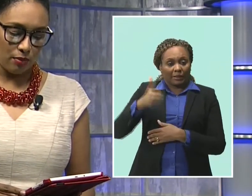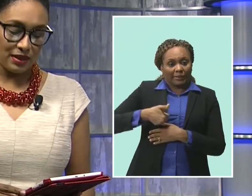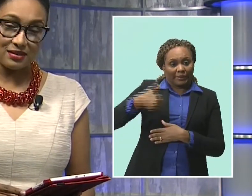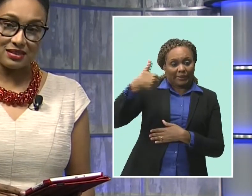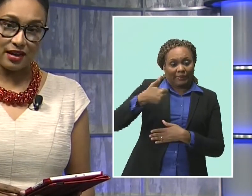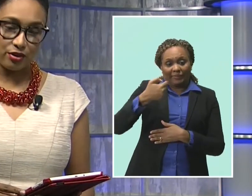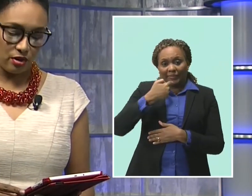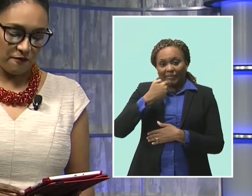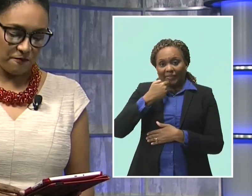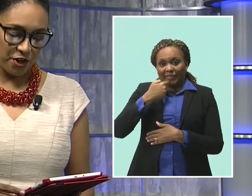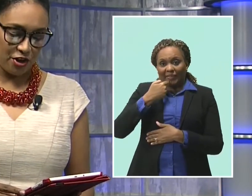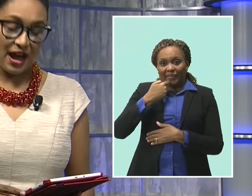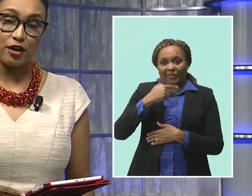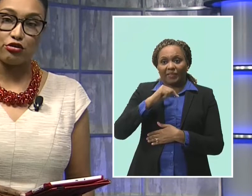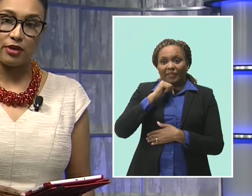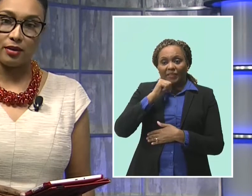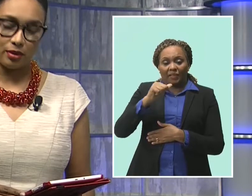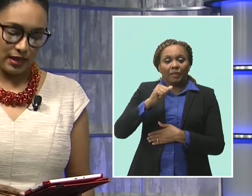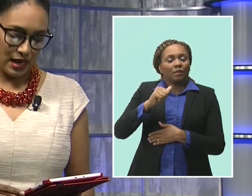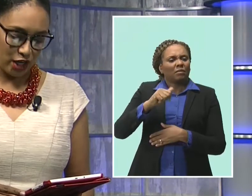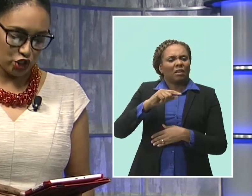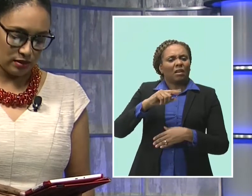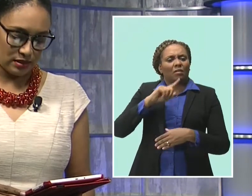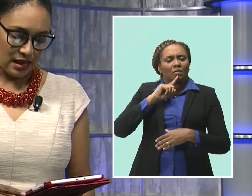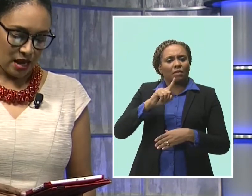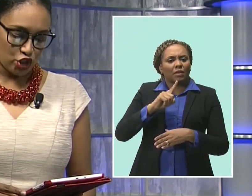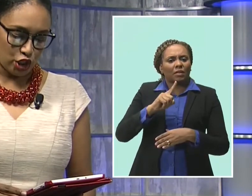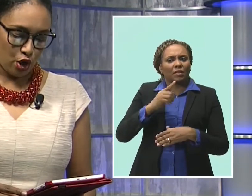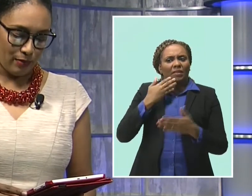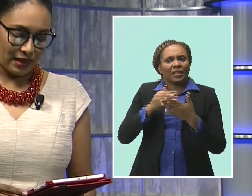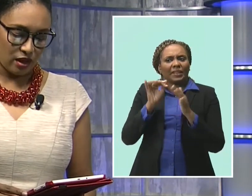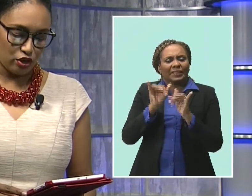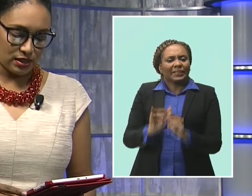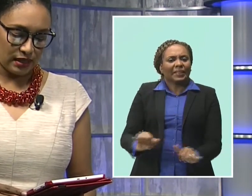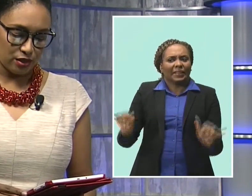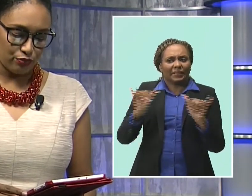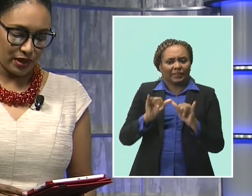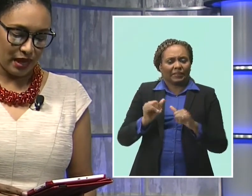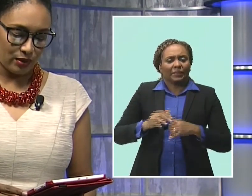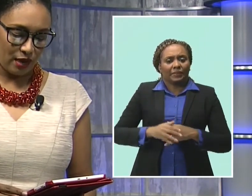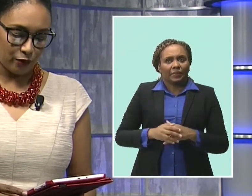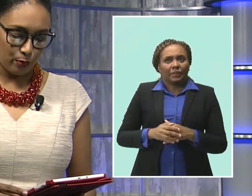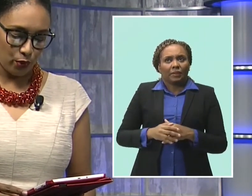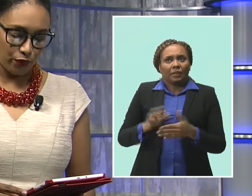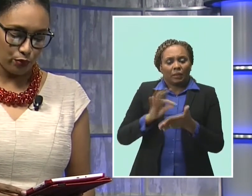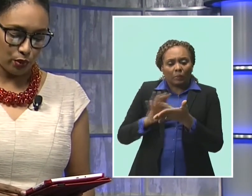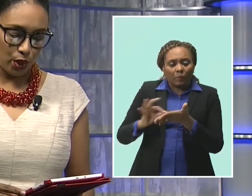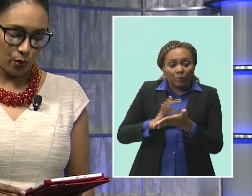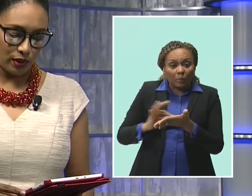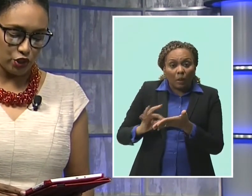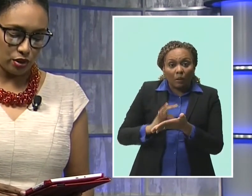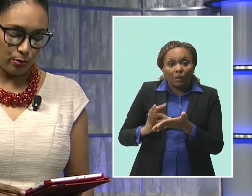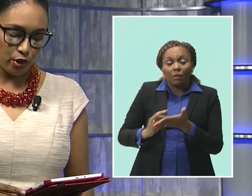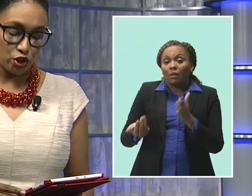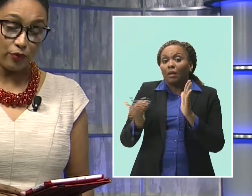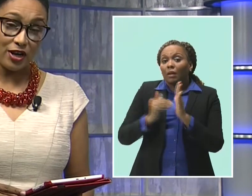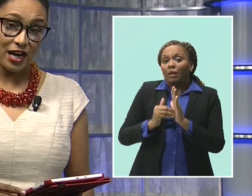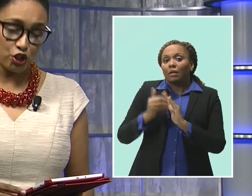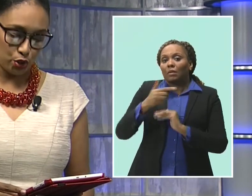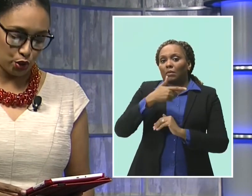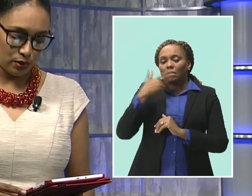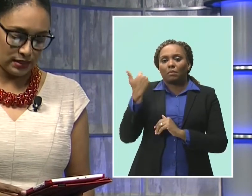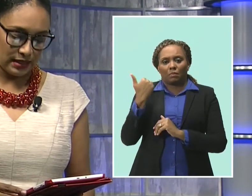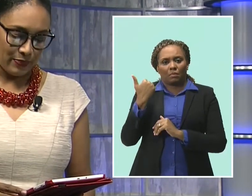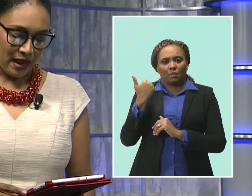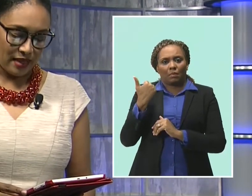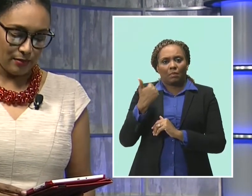do not meet the standard of fair and credible elections. GECOM had undertaken the recount after both the ruling coalition, a Partnership for